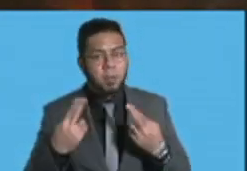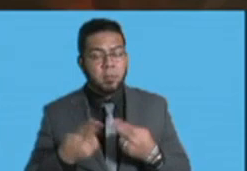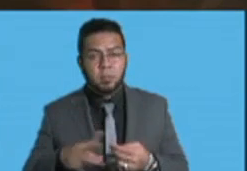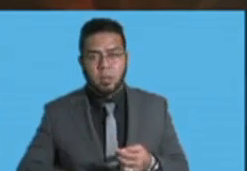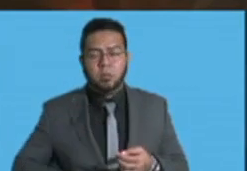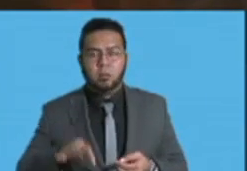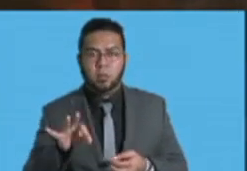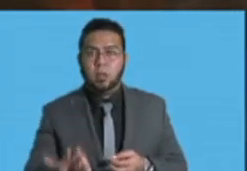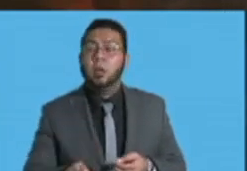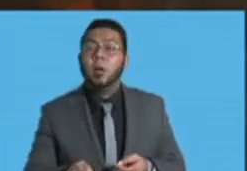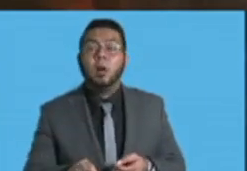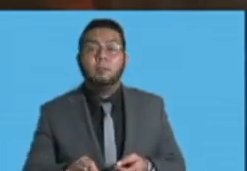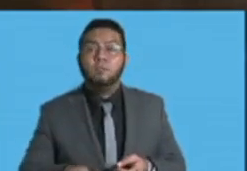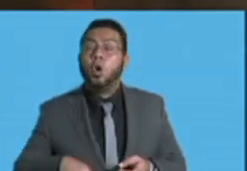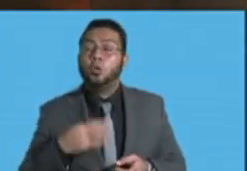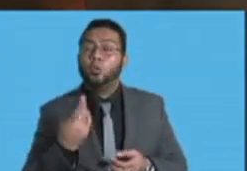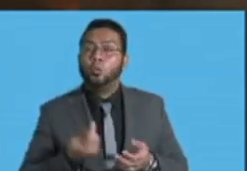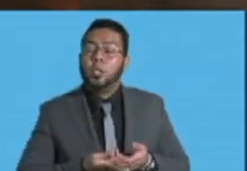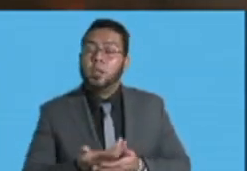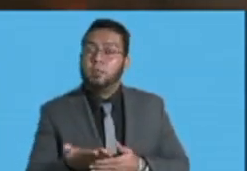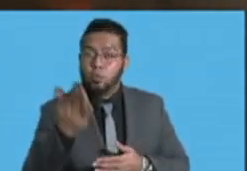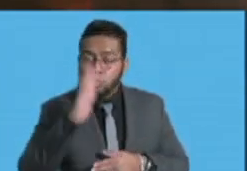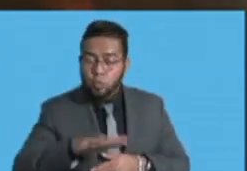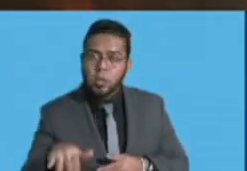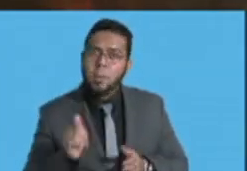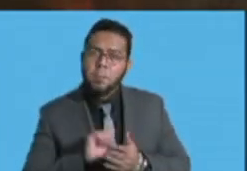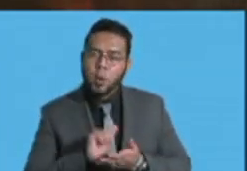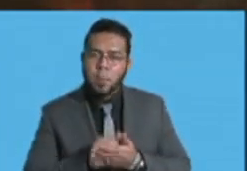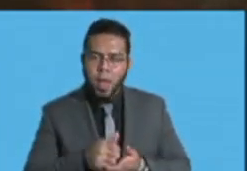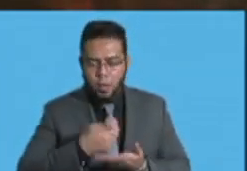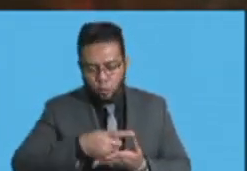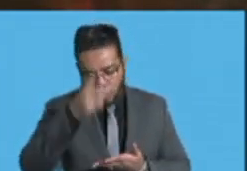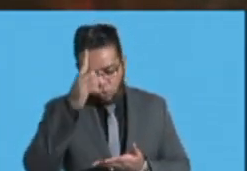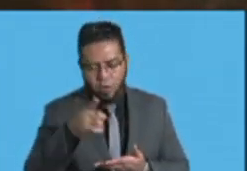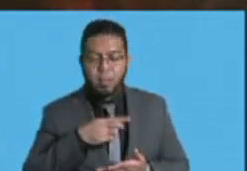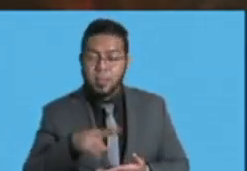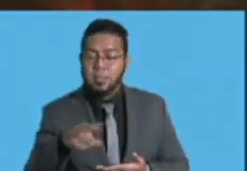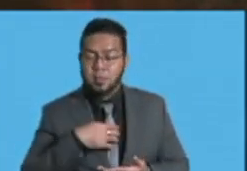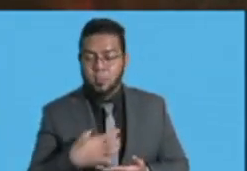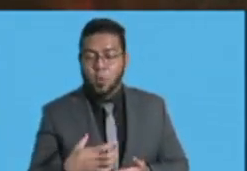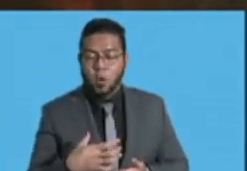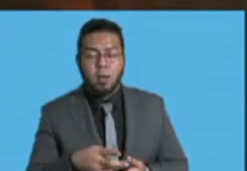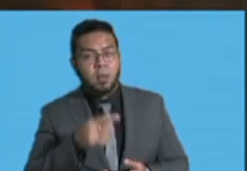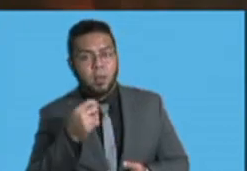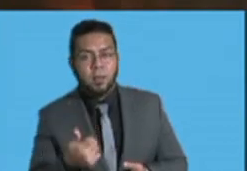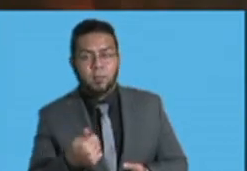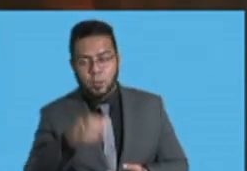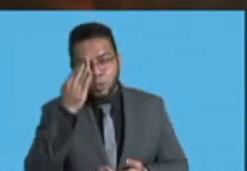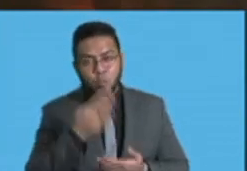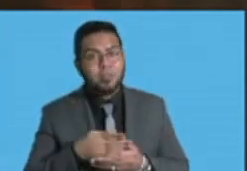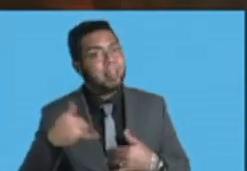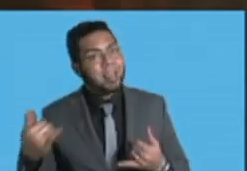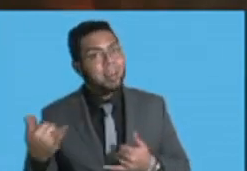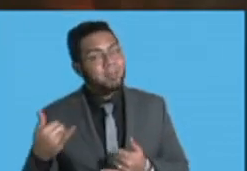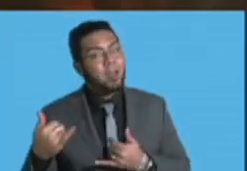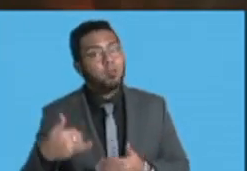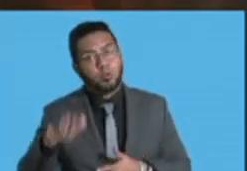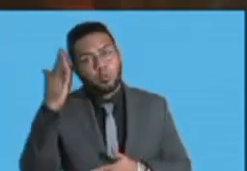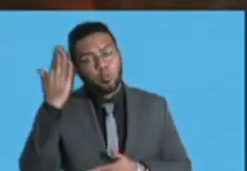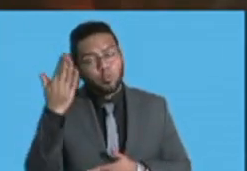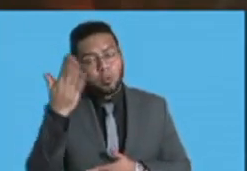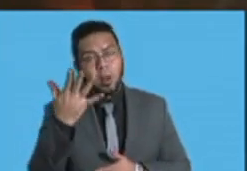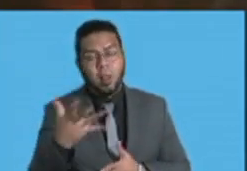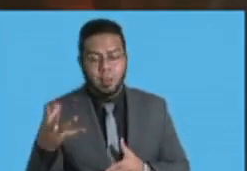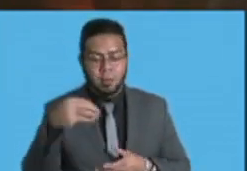keep them in education without the help of government. This is all more so after students leave school. I commend